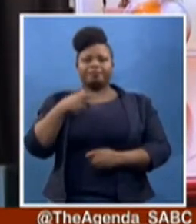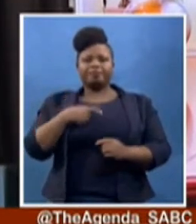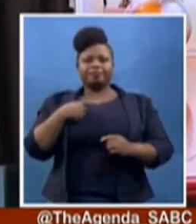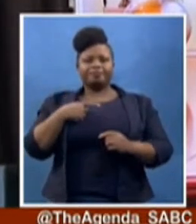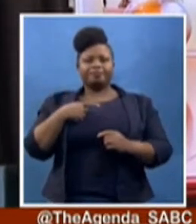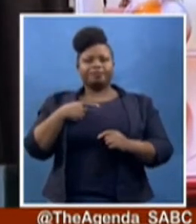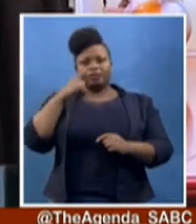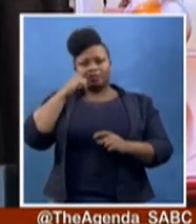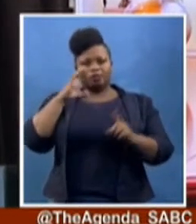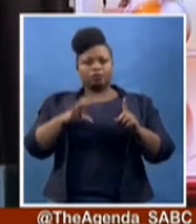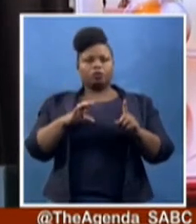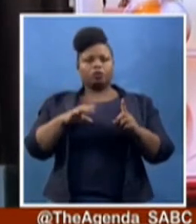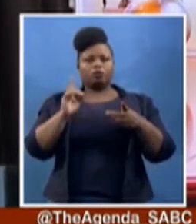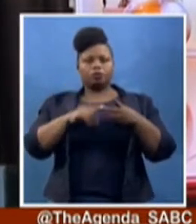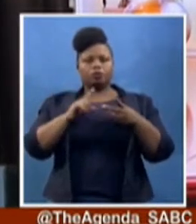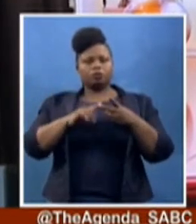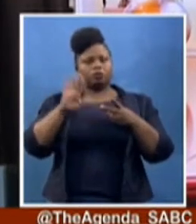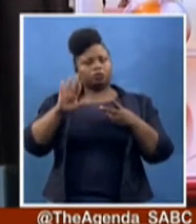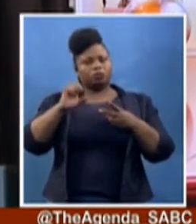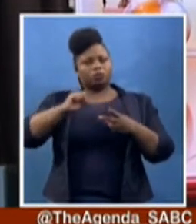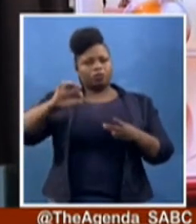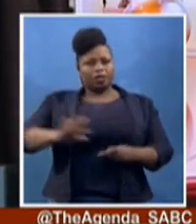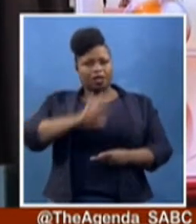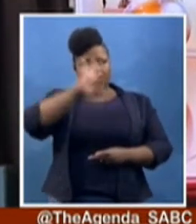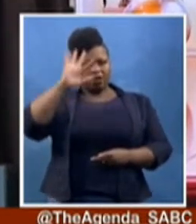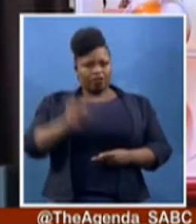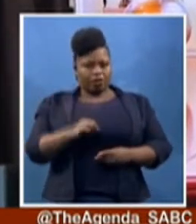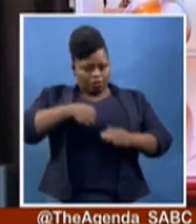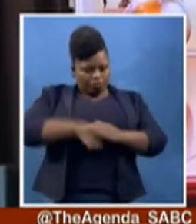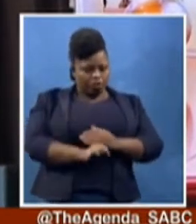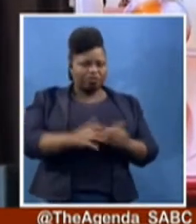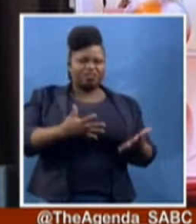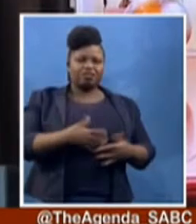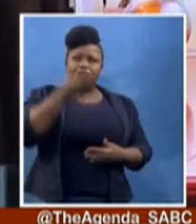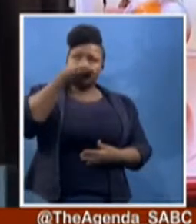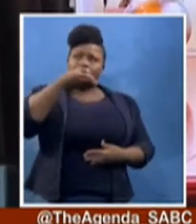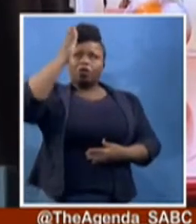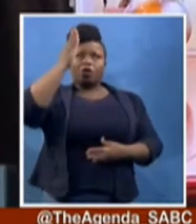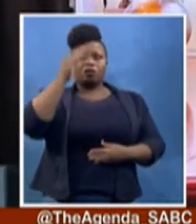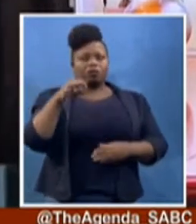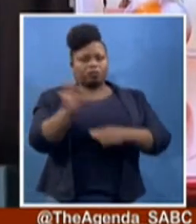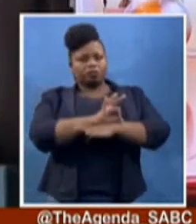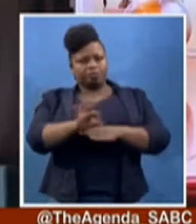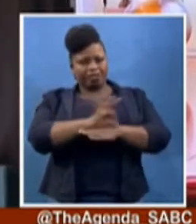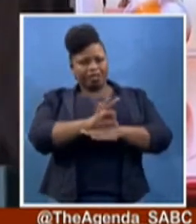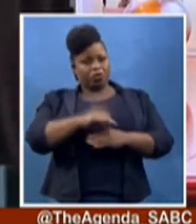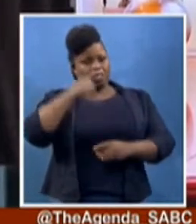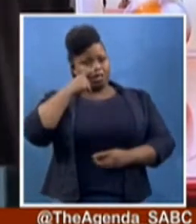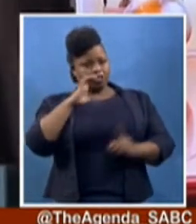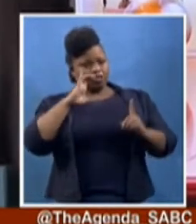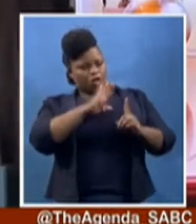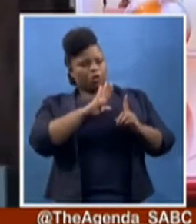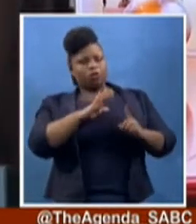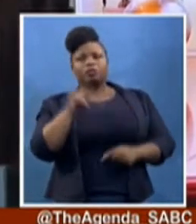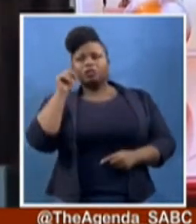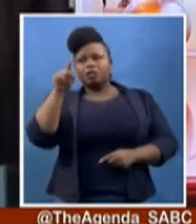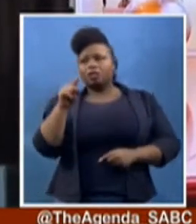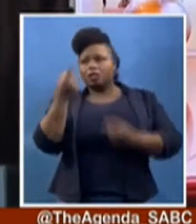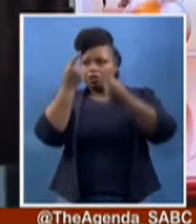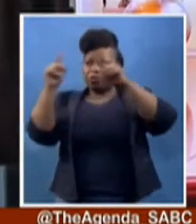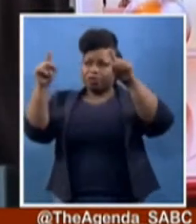Africa. God's plan would bring Charlotte and Wilberforce University together in a